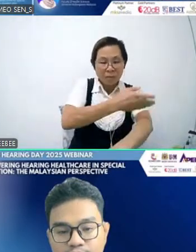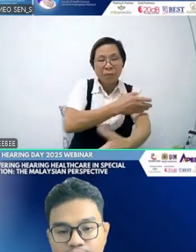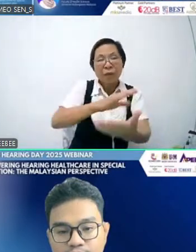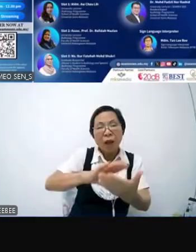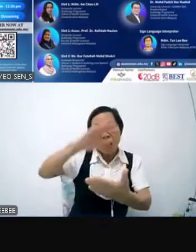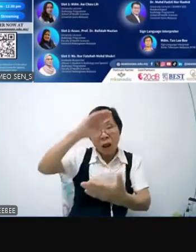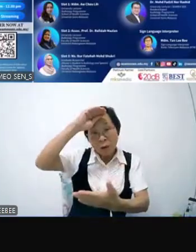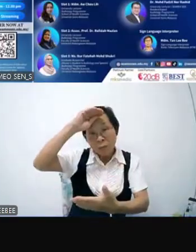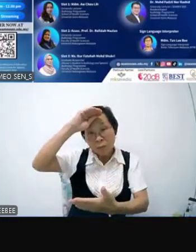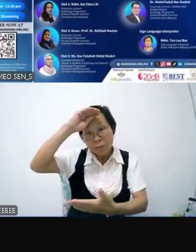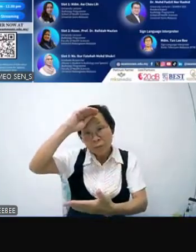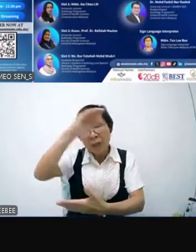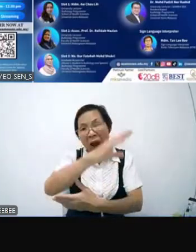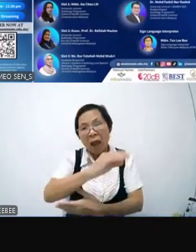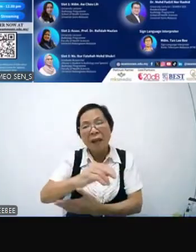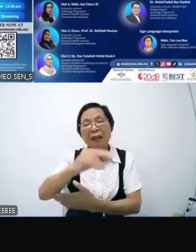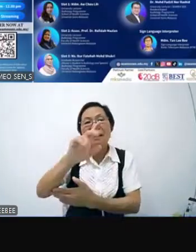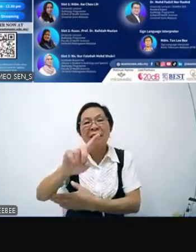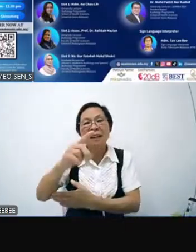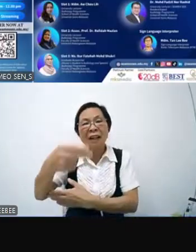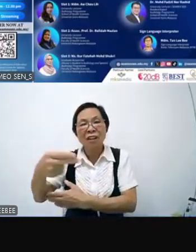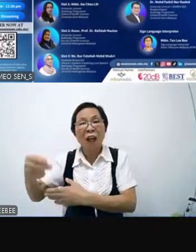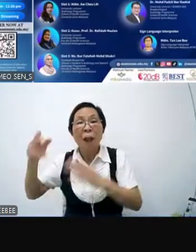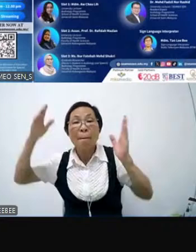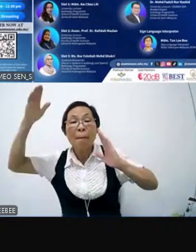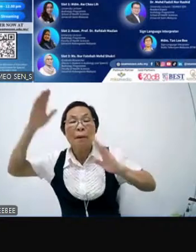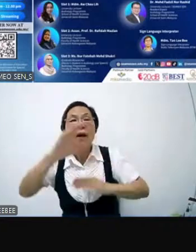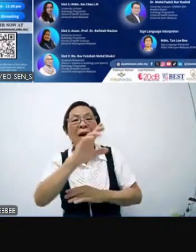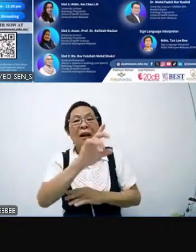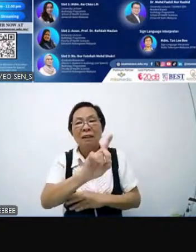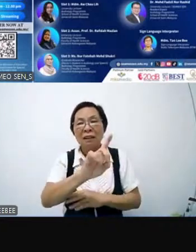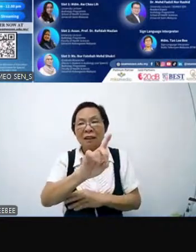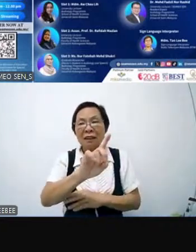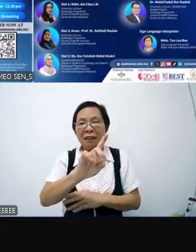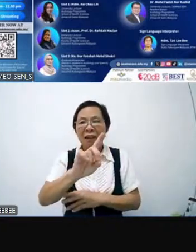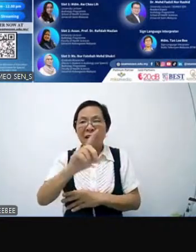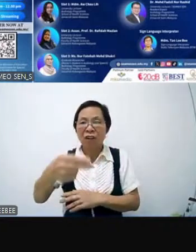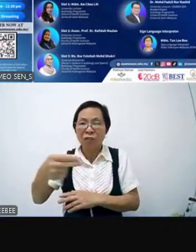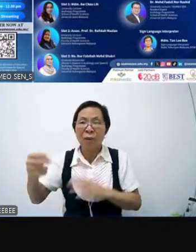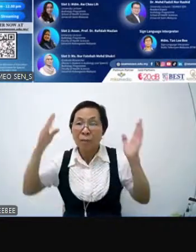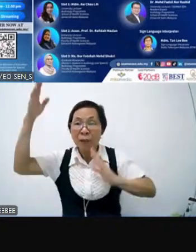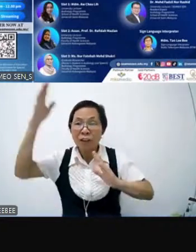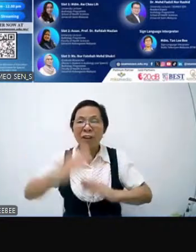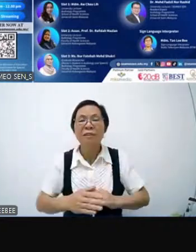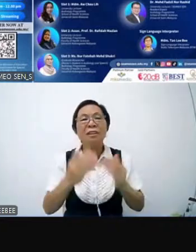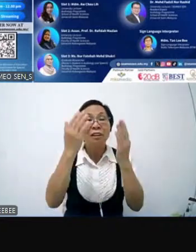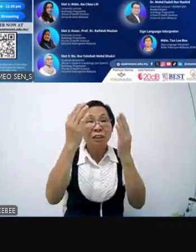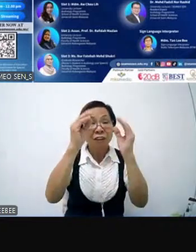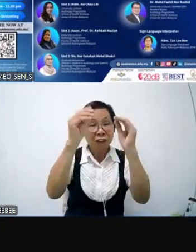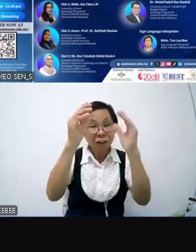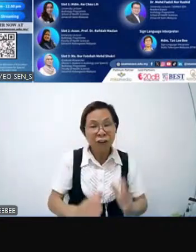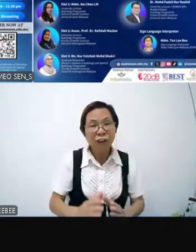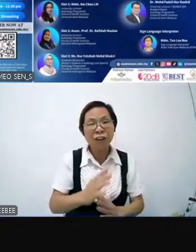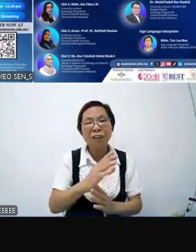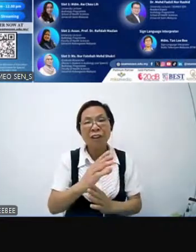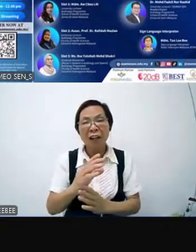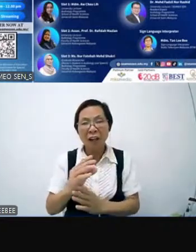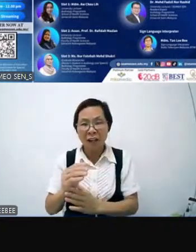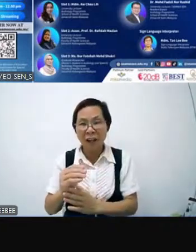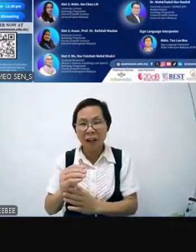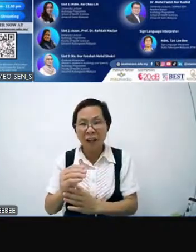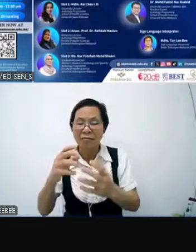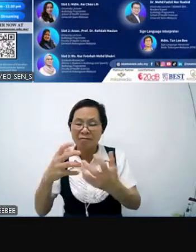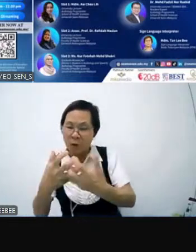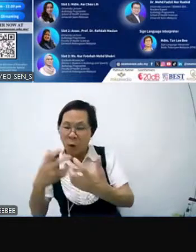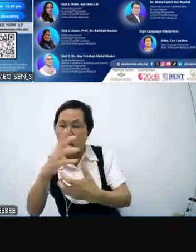of Hearing Students in Malaysia, Teachers' Implementation of Accommodations and Modifications. Before we dive in, let